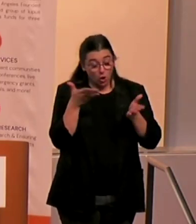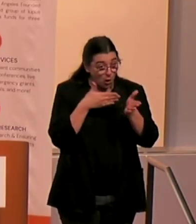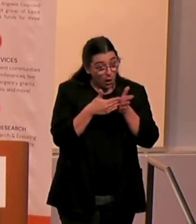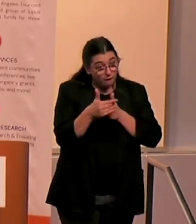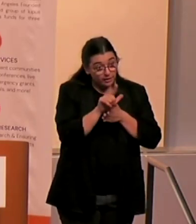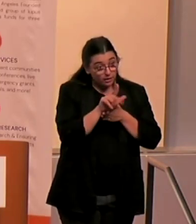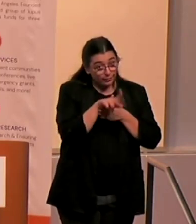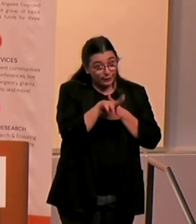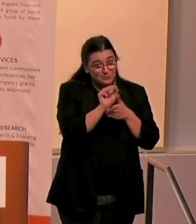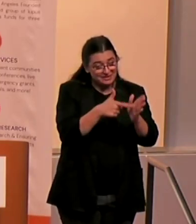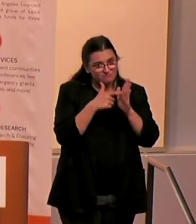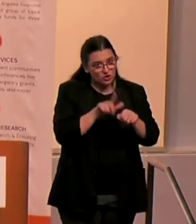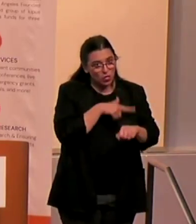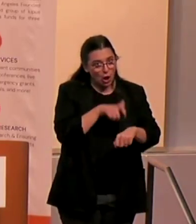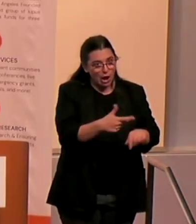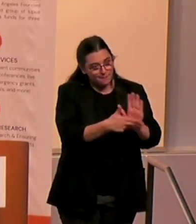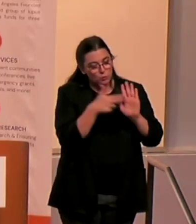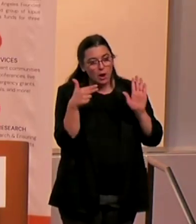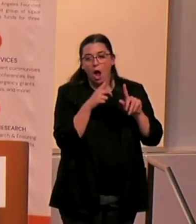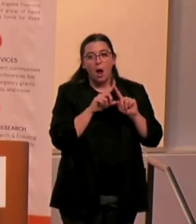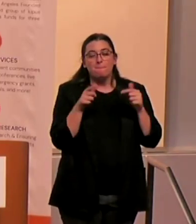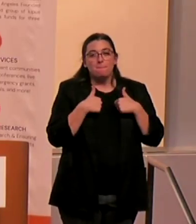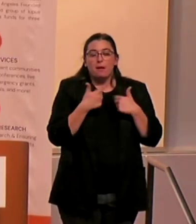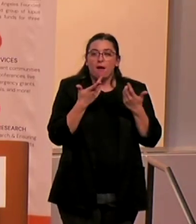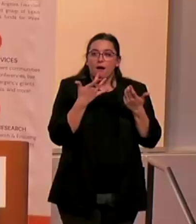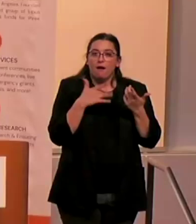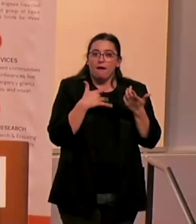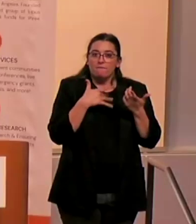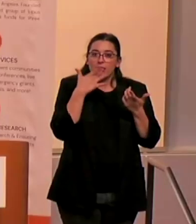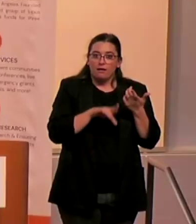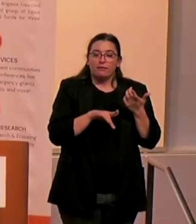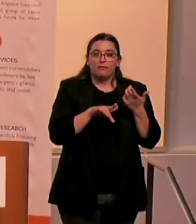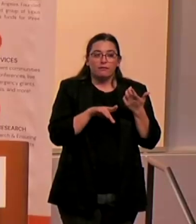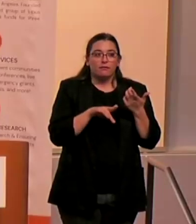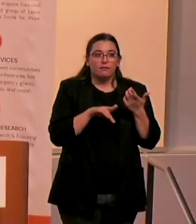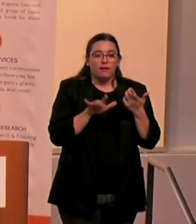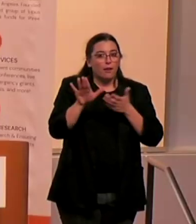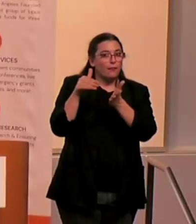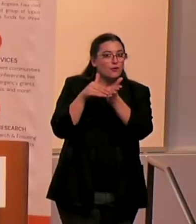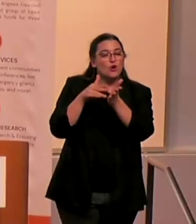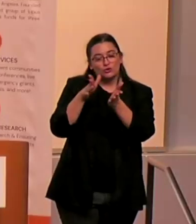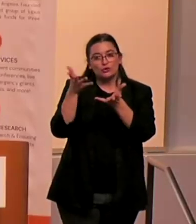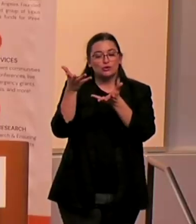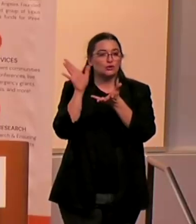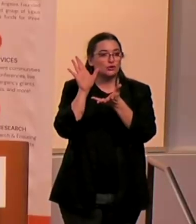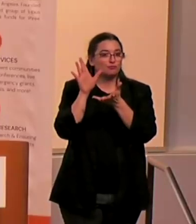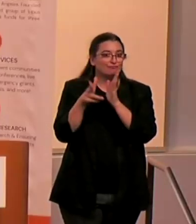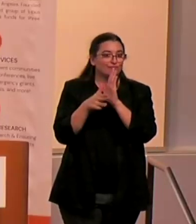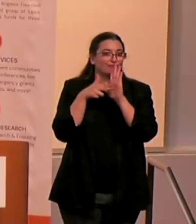time. So I feel very lucky in those regards. But she was able to diagnose me, and then